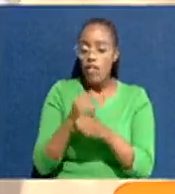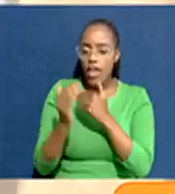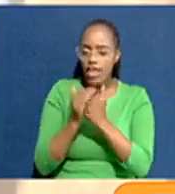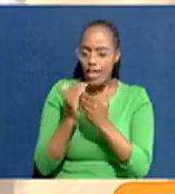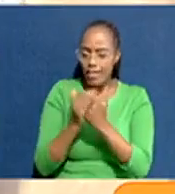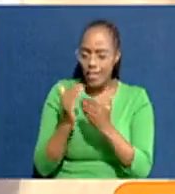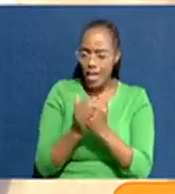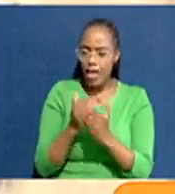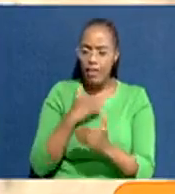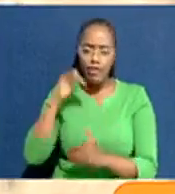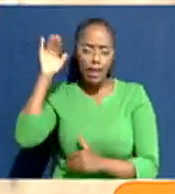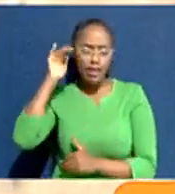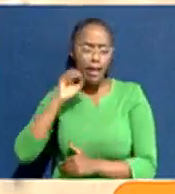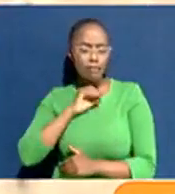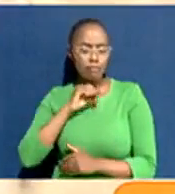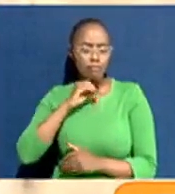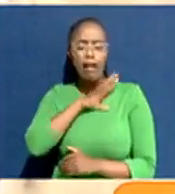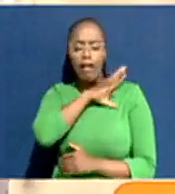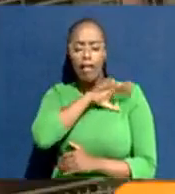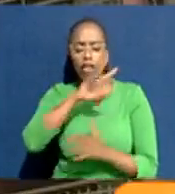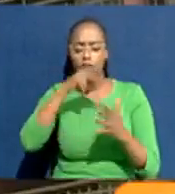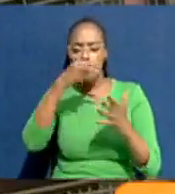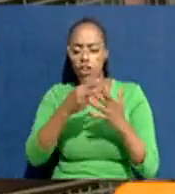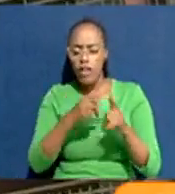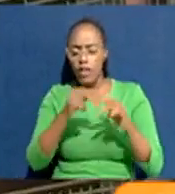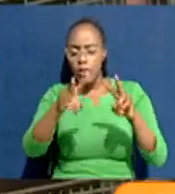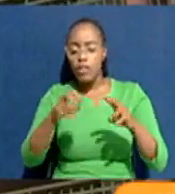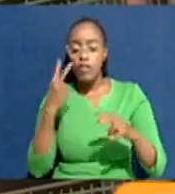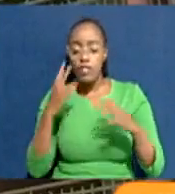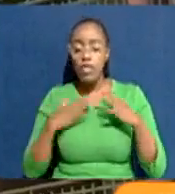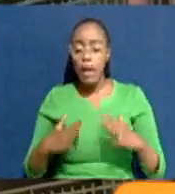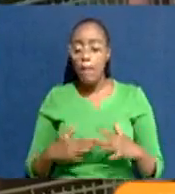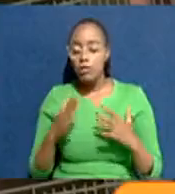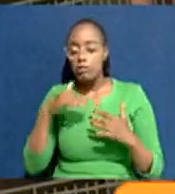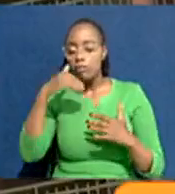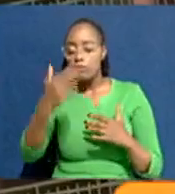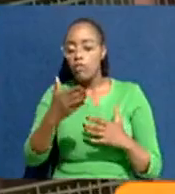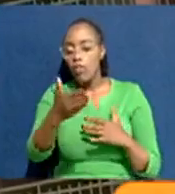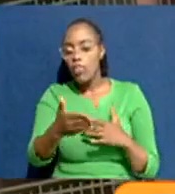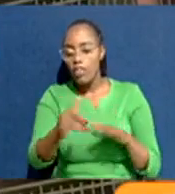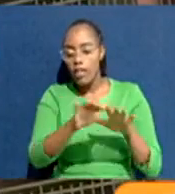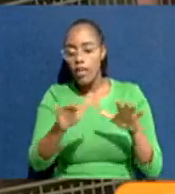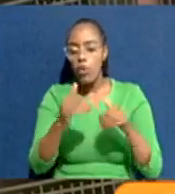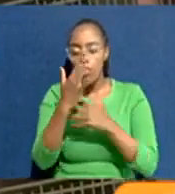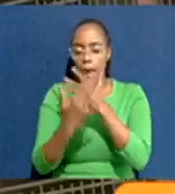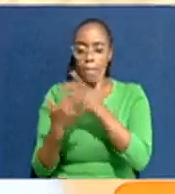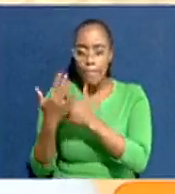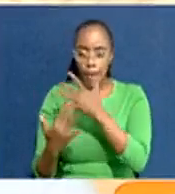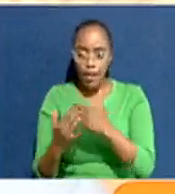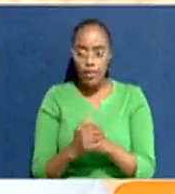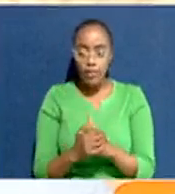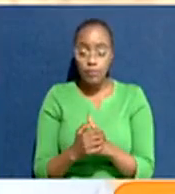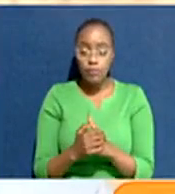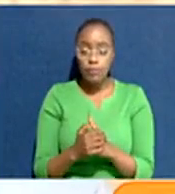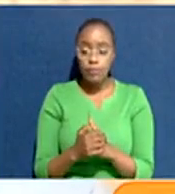caretaker, heard a loud bang and upon searching, saw Njeri's body lying on the ground floor with blood stains. Ni